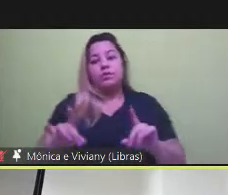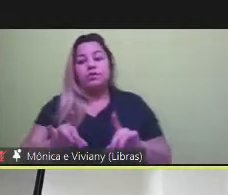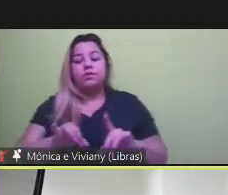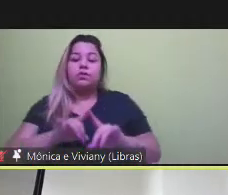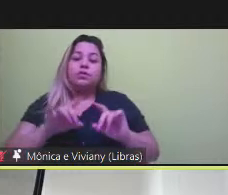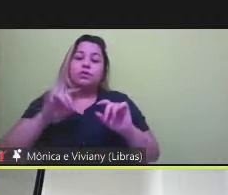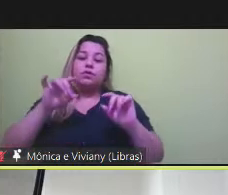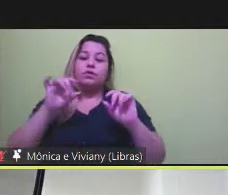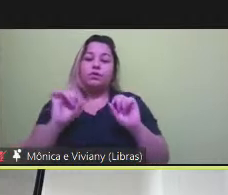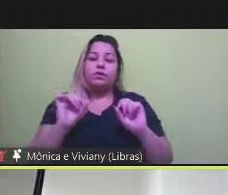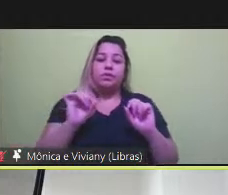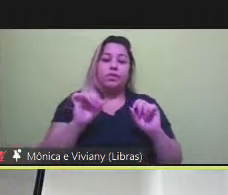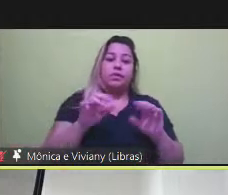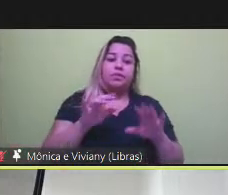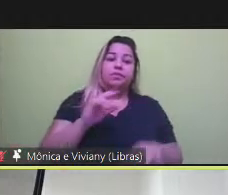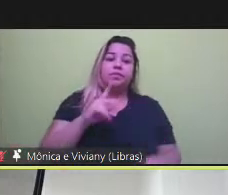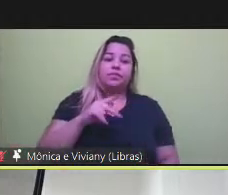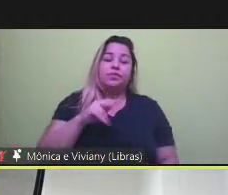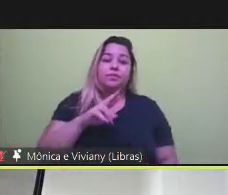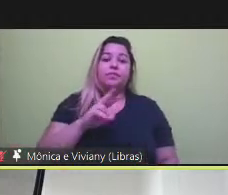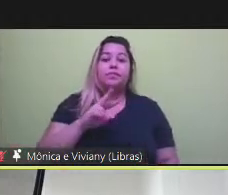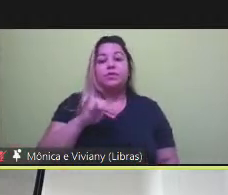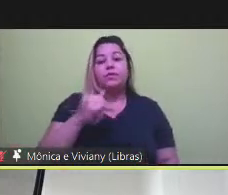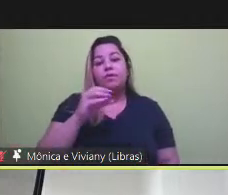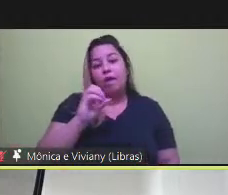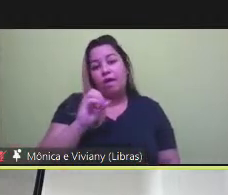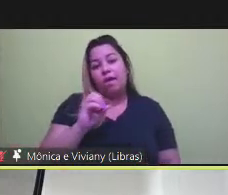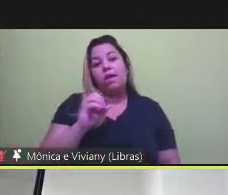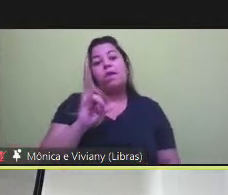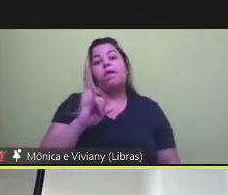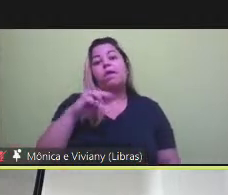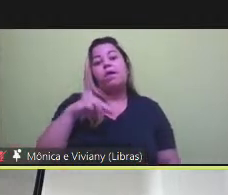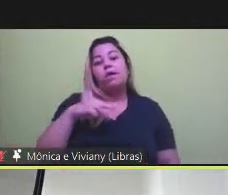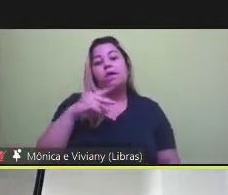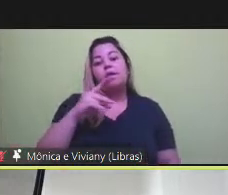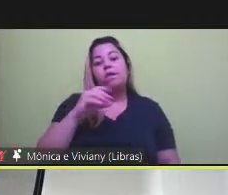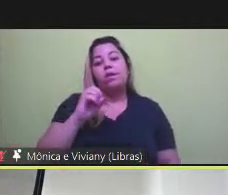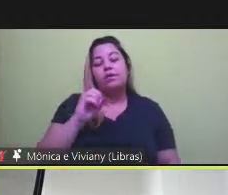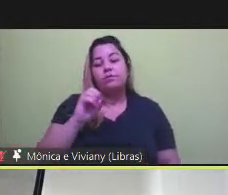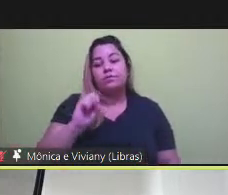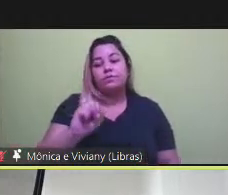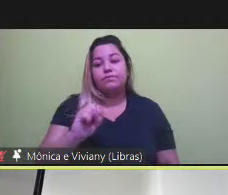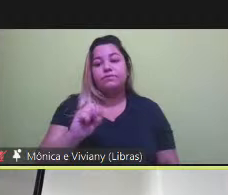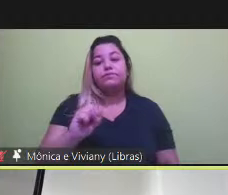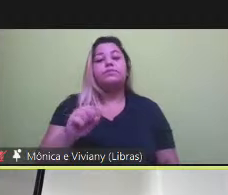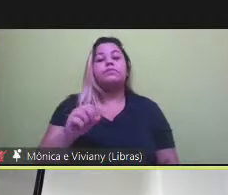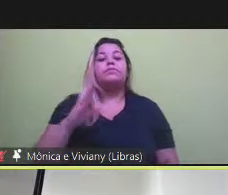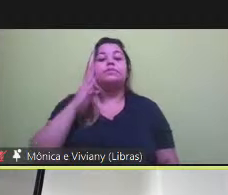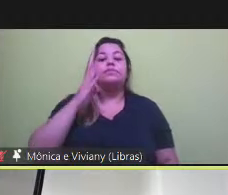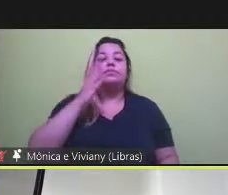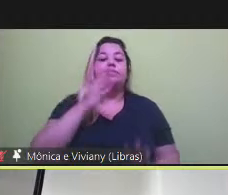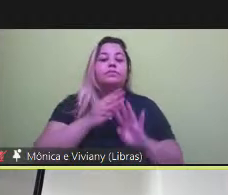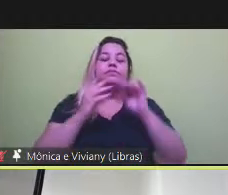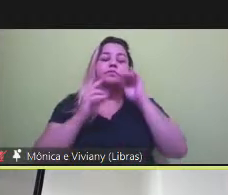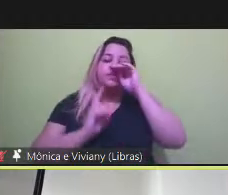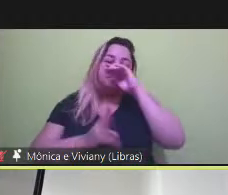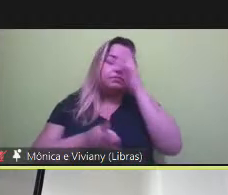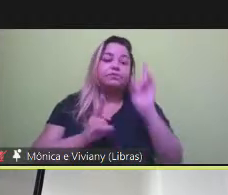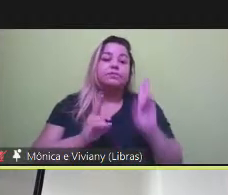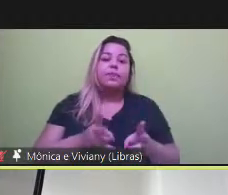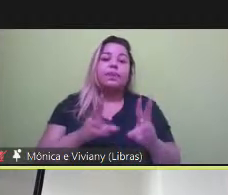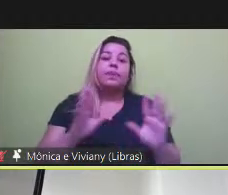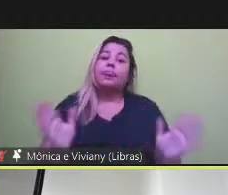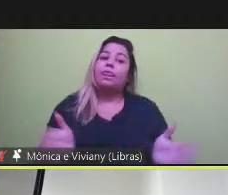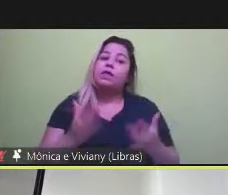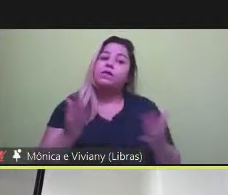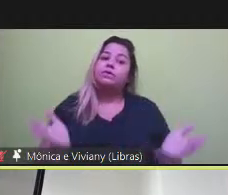changing the composition of these food products. So the goal of this